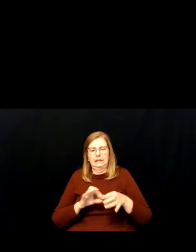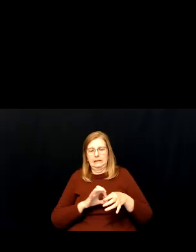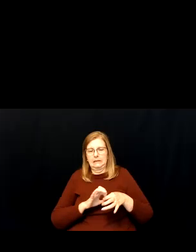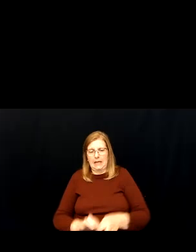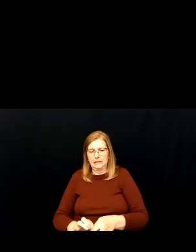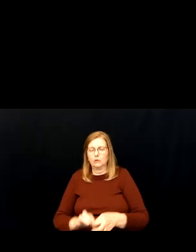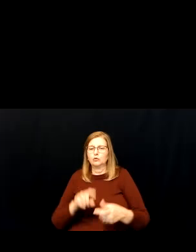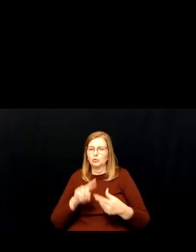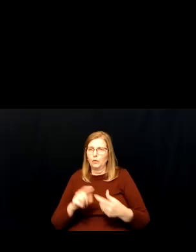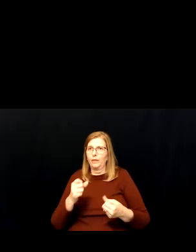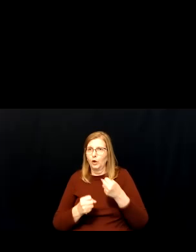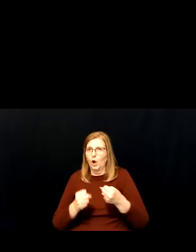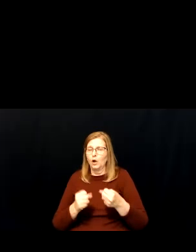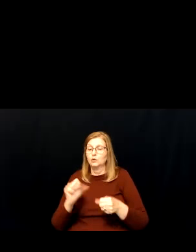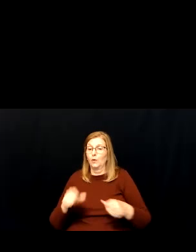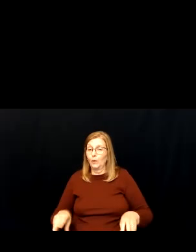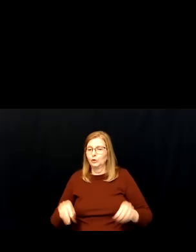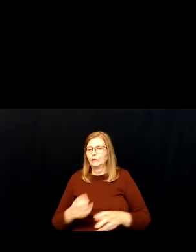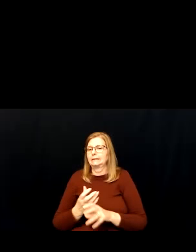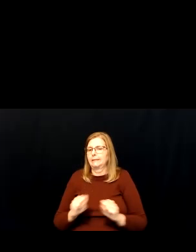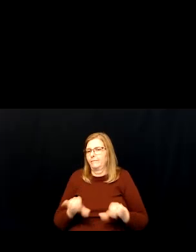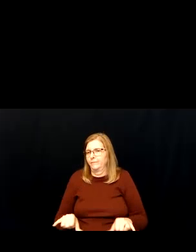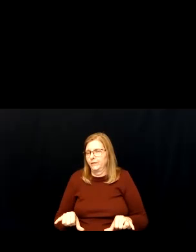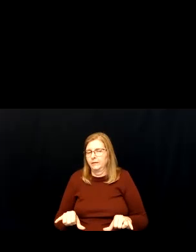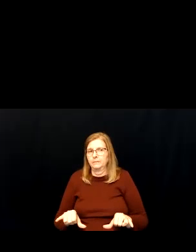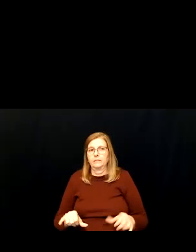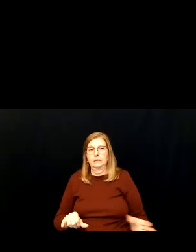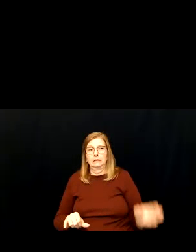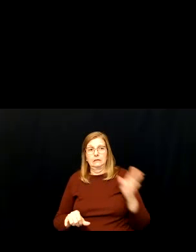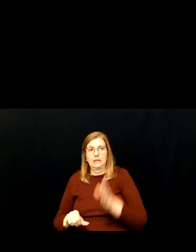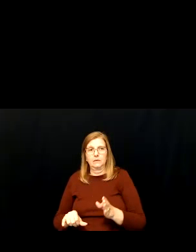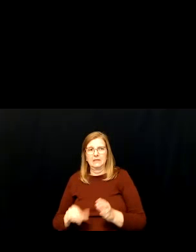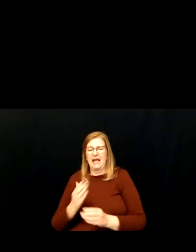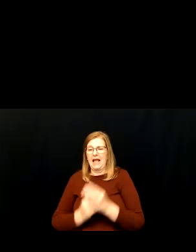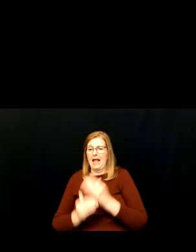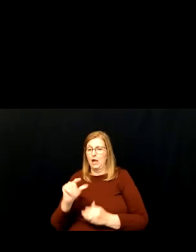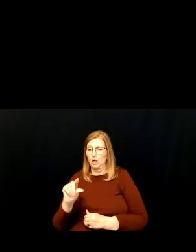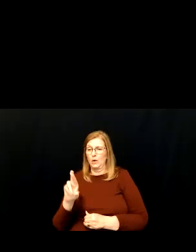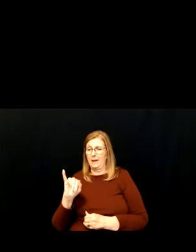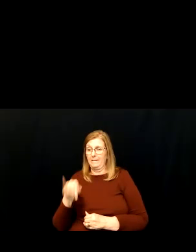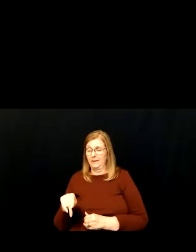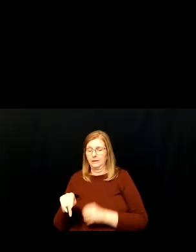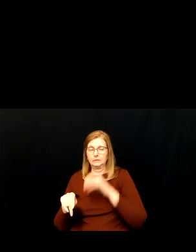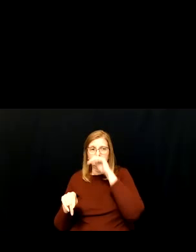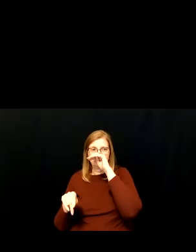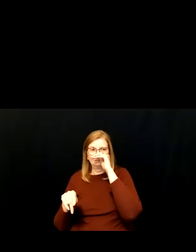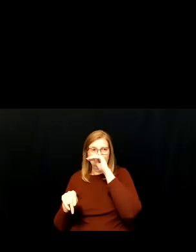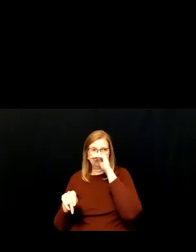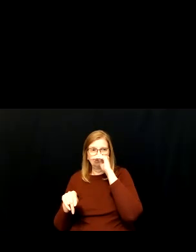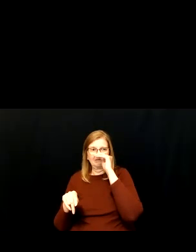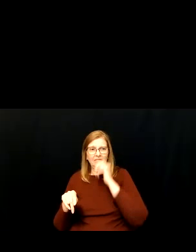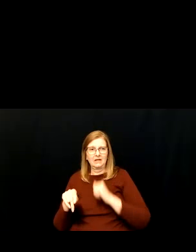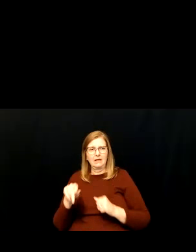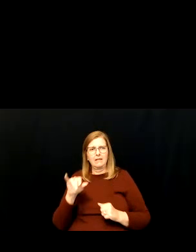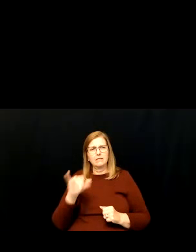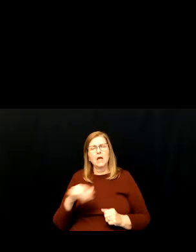the car to keep the wheelchair safe. The second one is a hand grip, and this is it generally